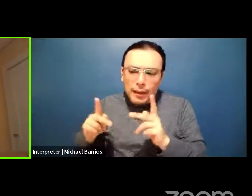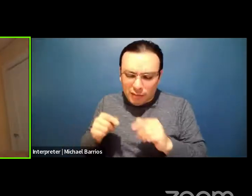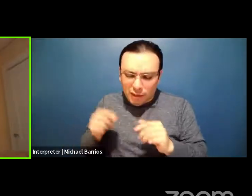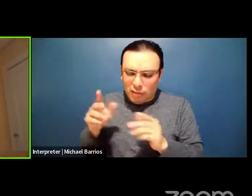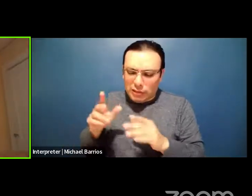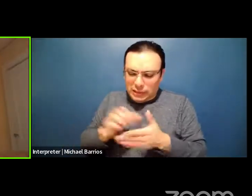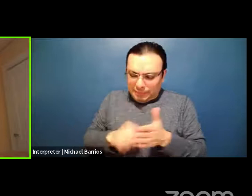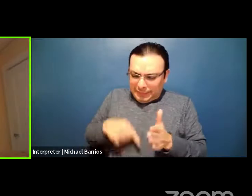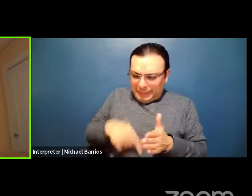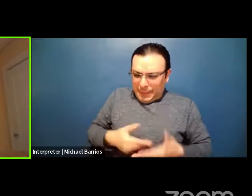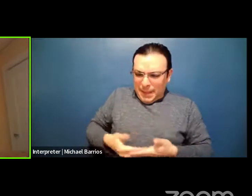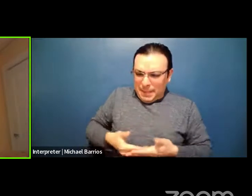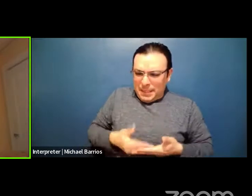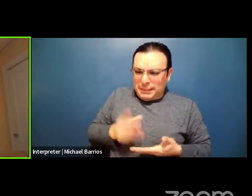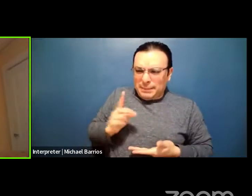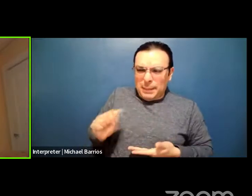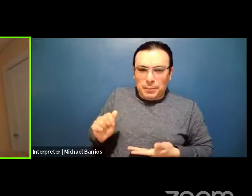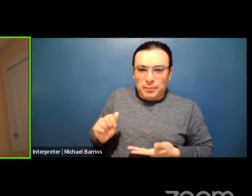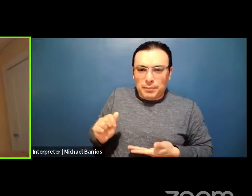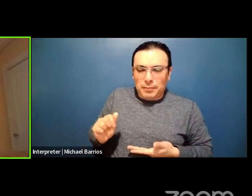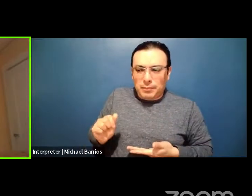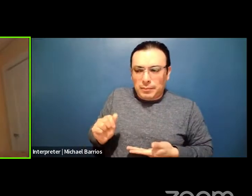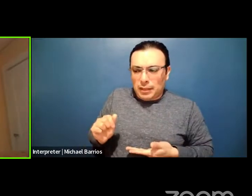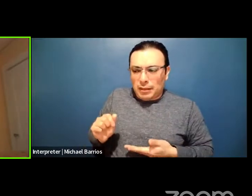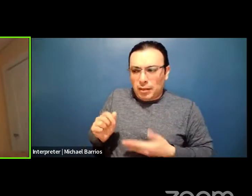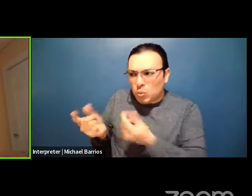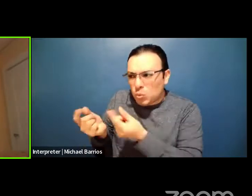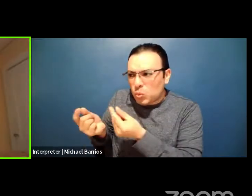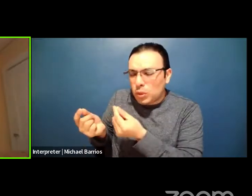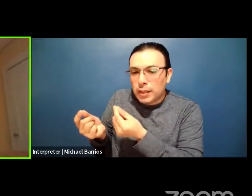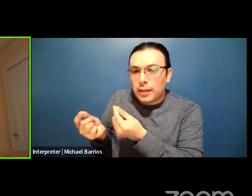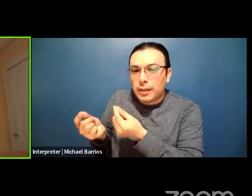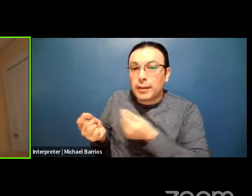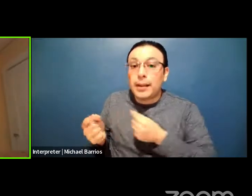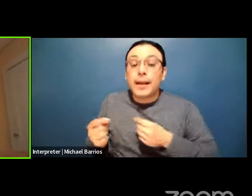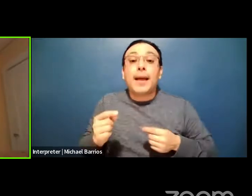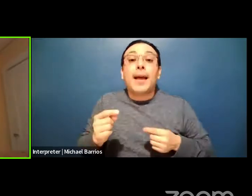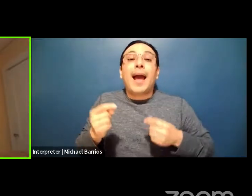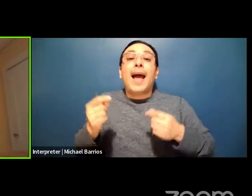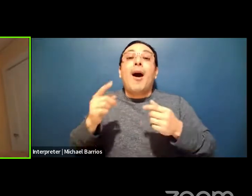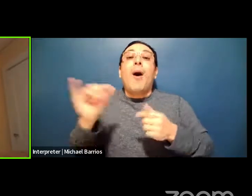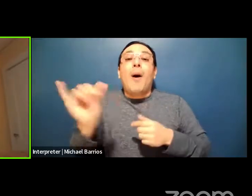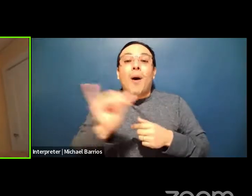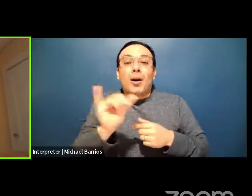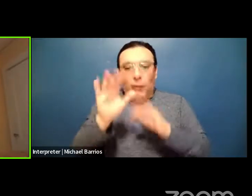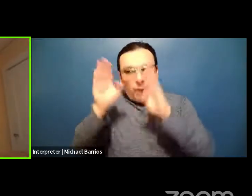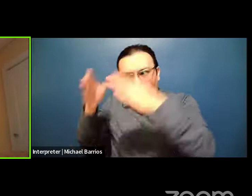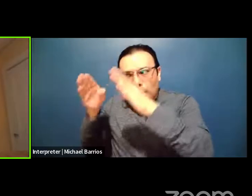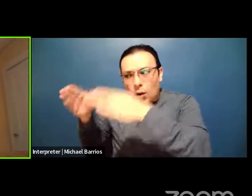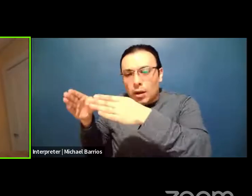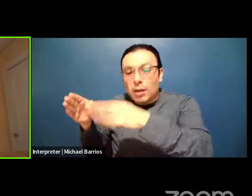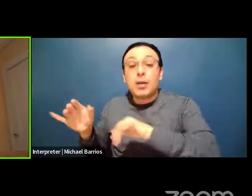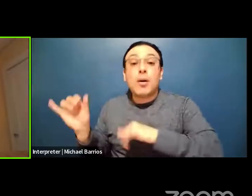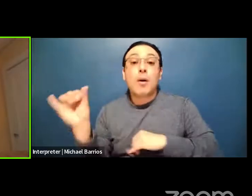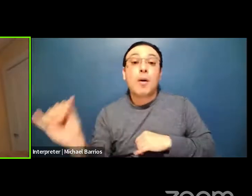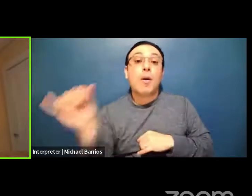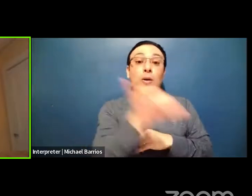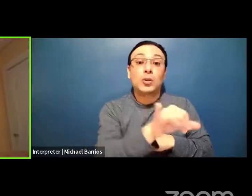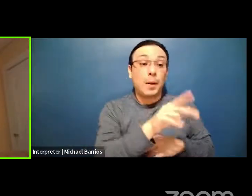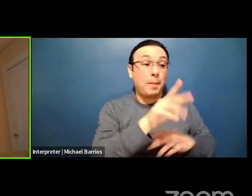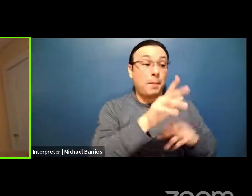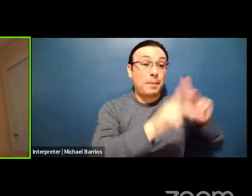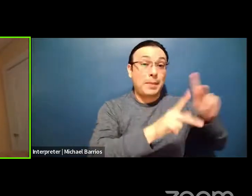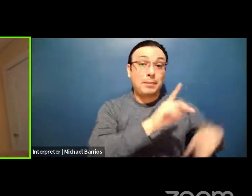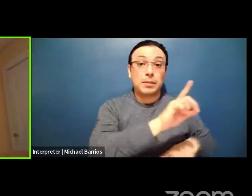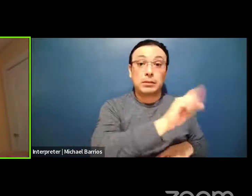having to say things like, quote, "You non-disabled people, in acting out of ignorance of